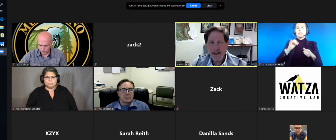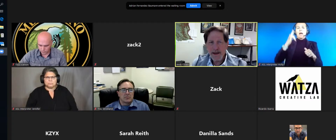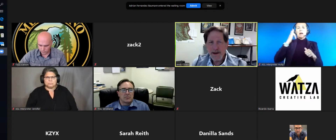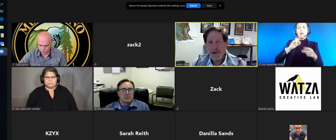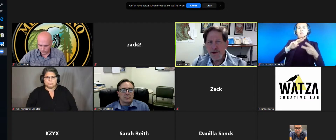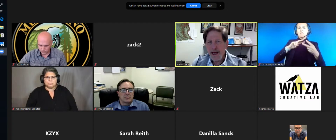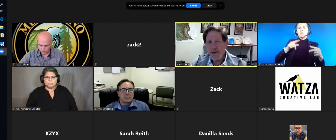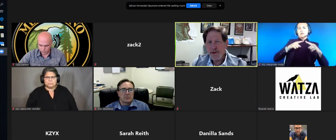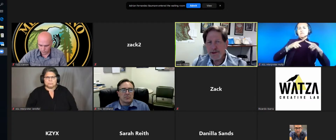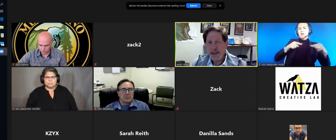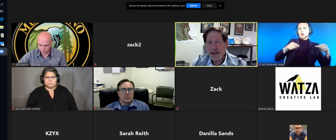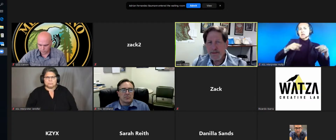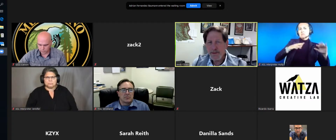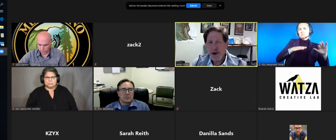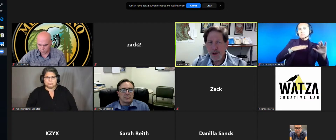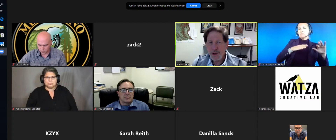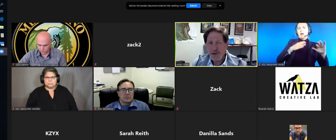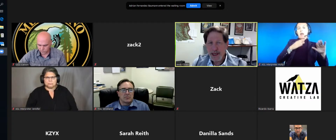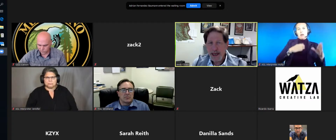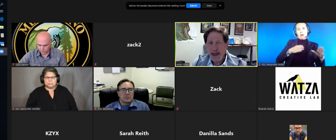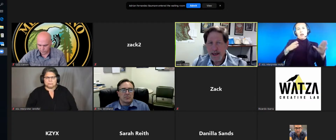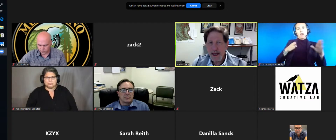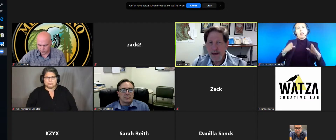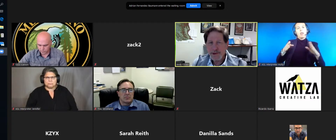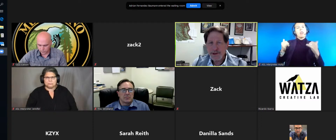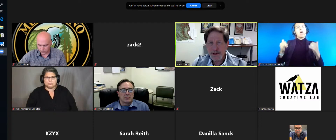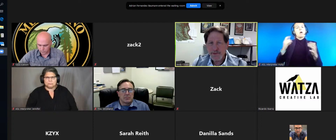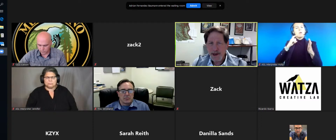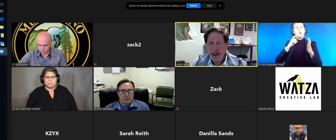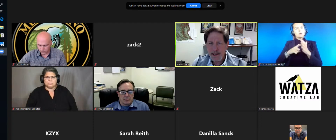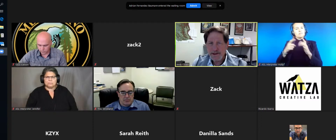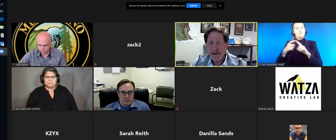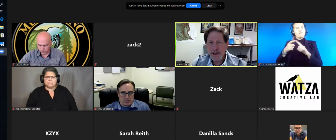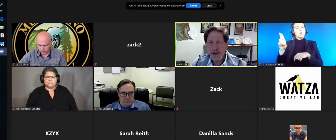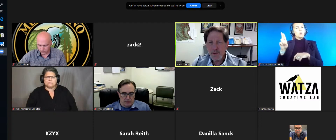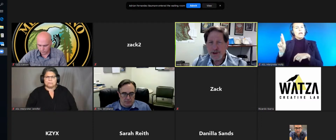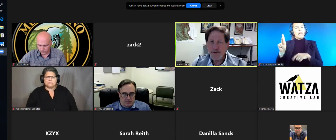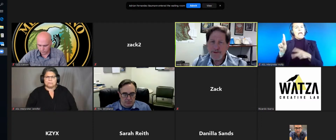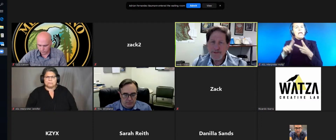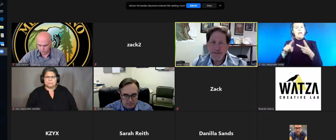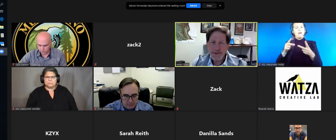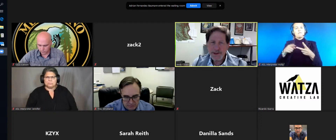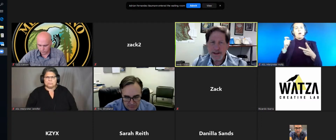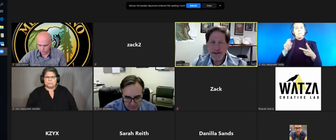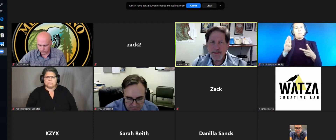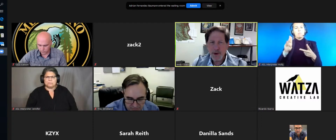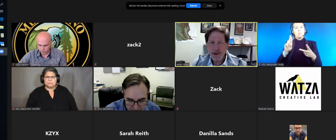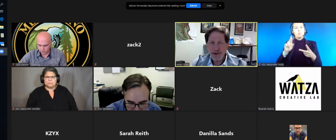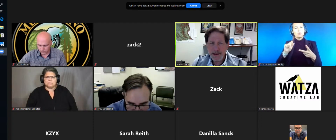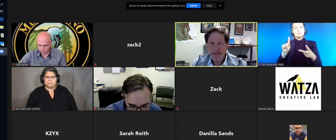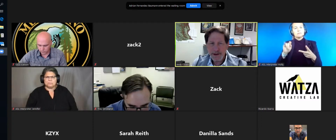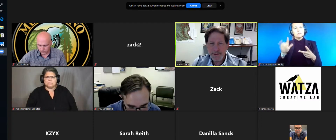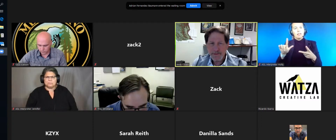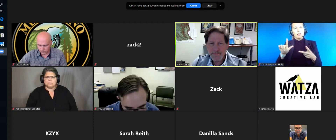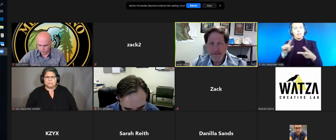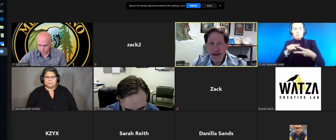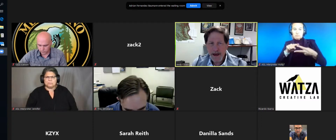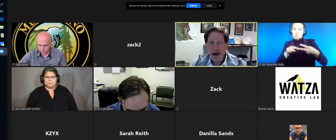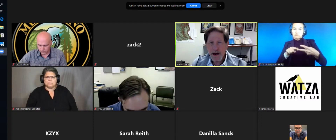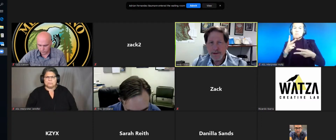variety, though now we're seeing more UK and Brazil varieties, which are 50% more